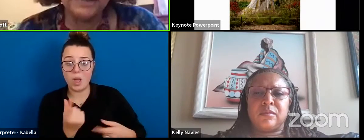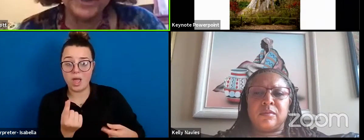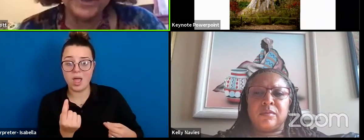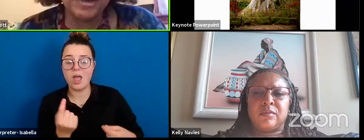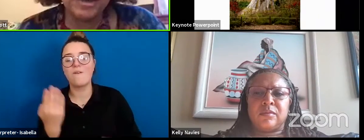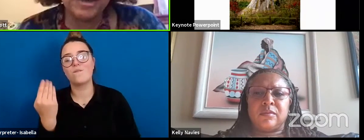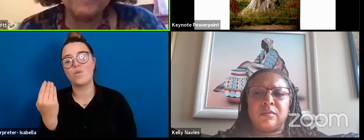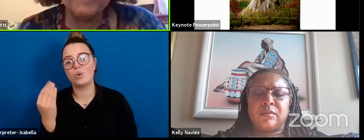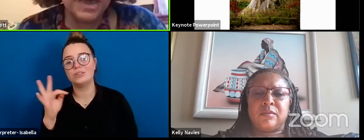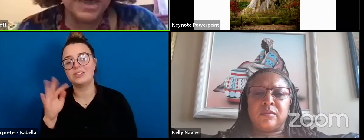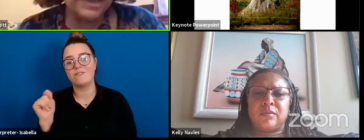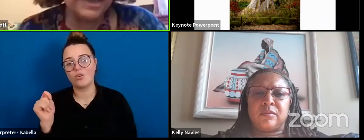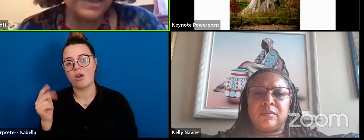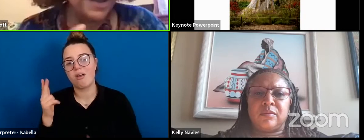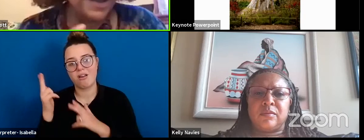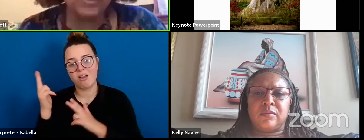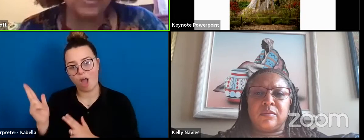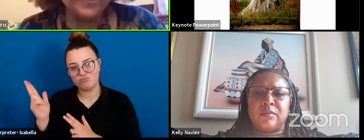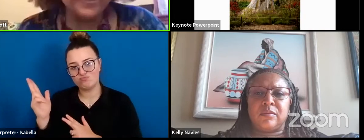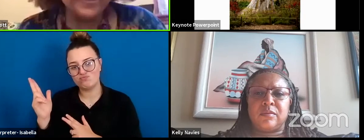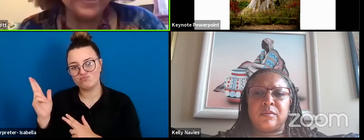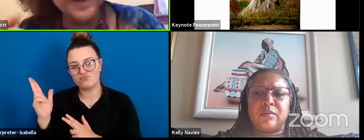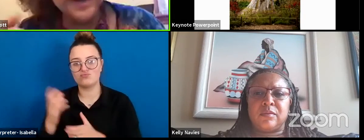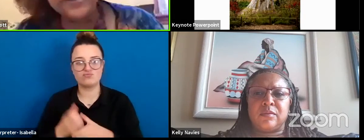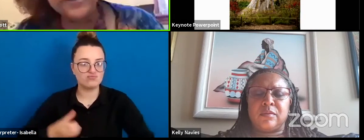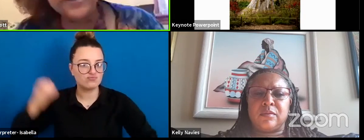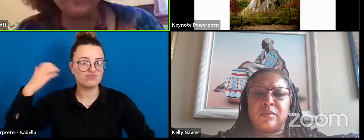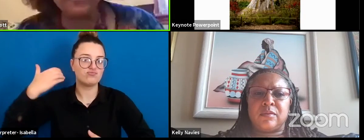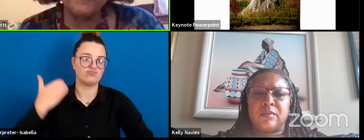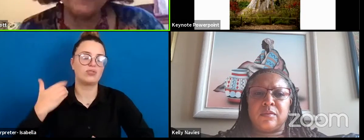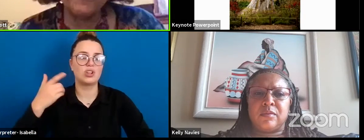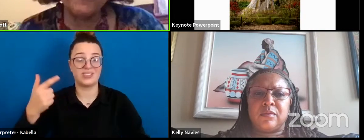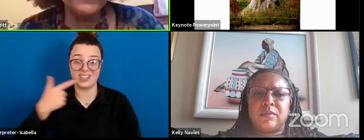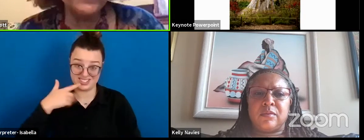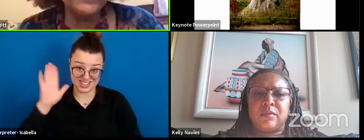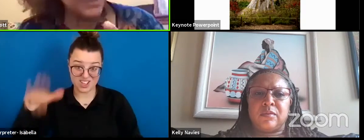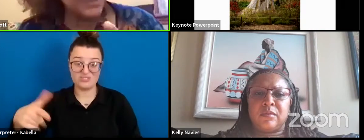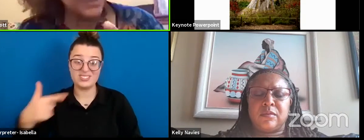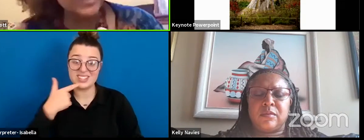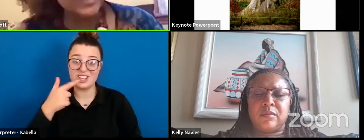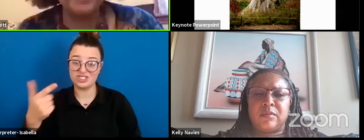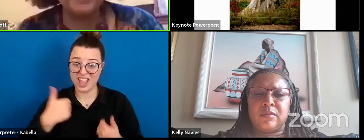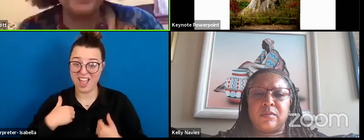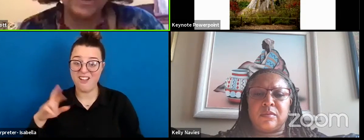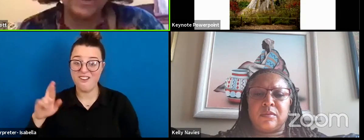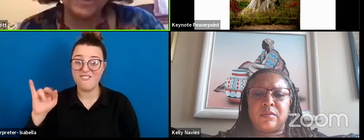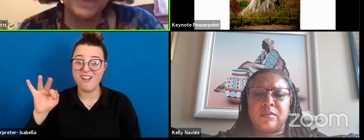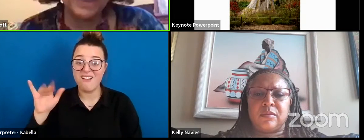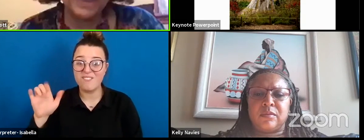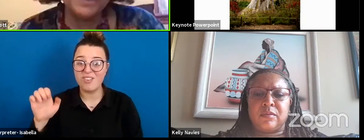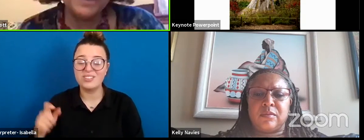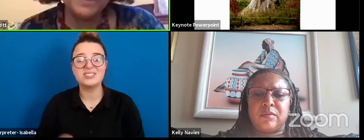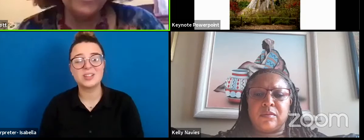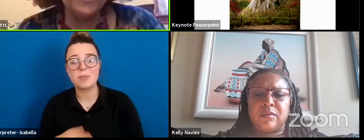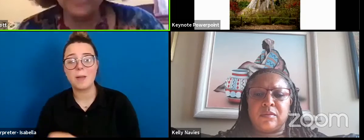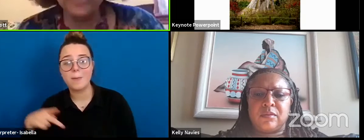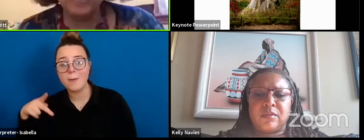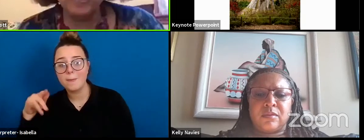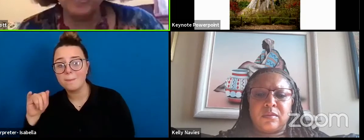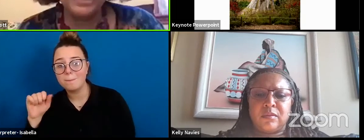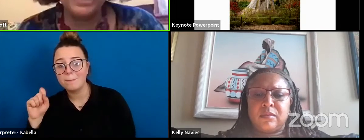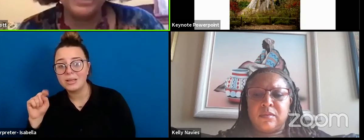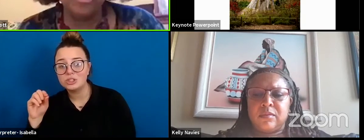14-foot gun, rifle. You know, they say she had a rifle. Sometimes she had a pistol, it said. She used